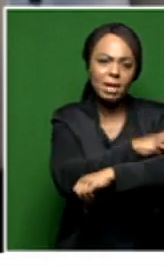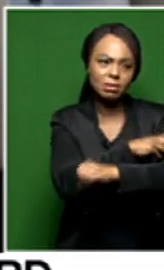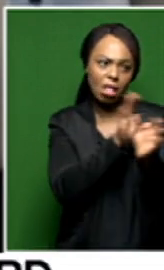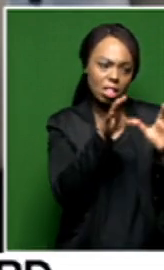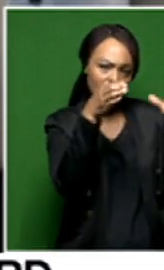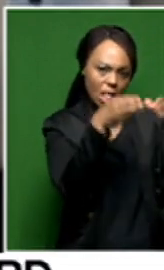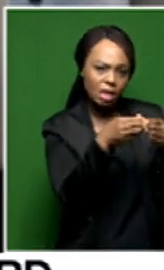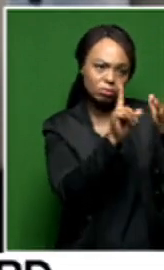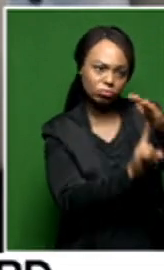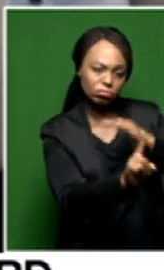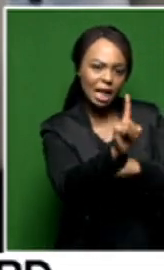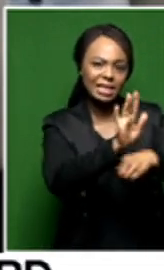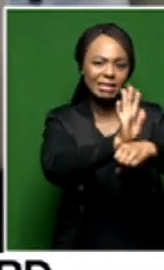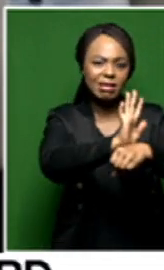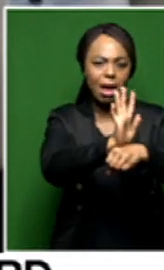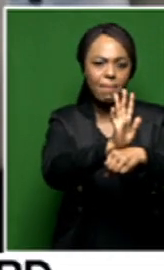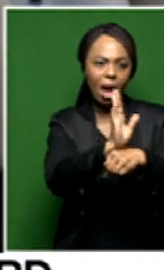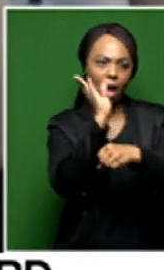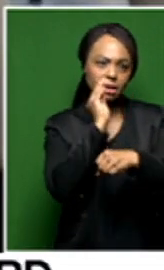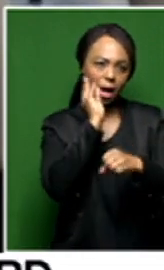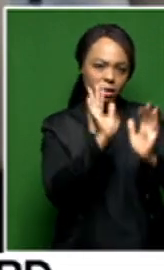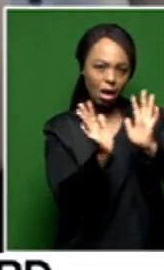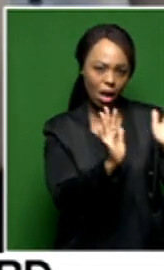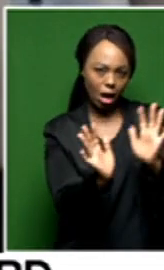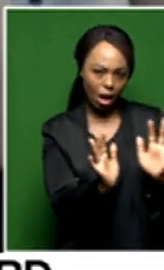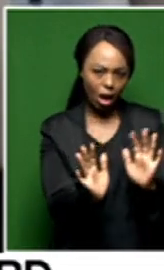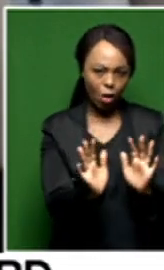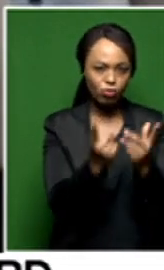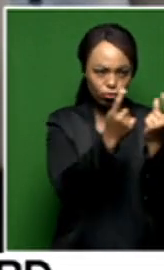we go into the cinematic experiences. But over and above the